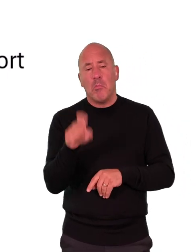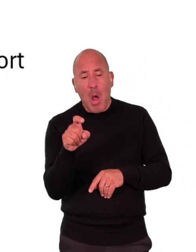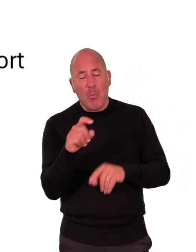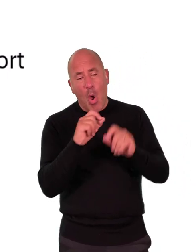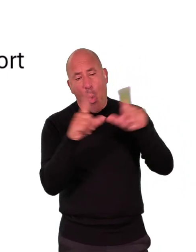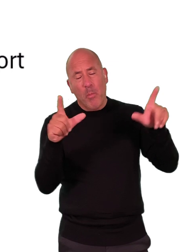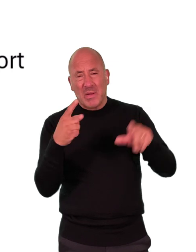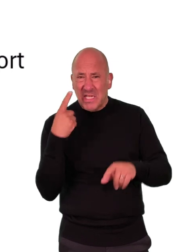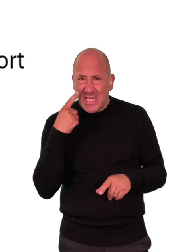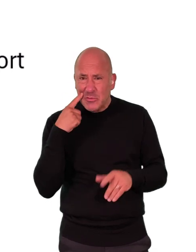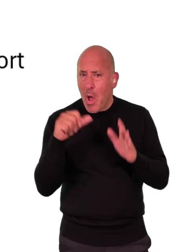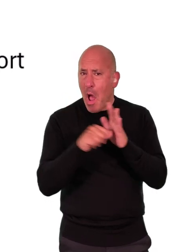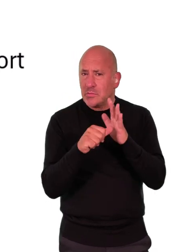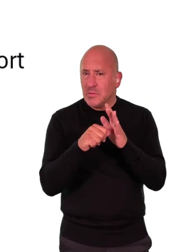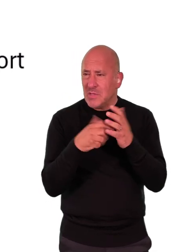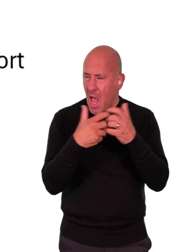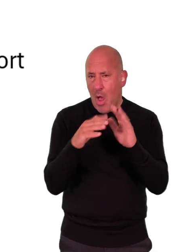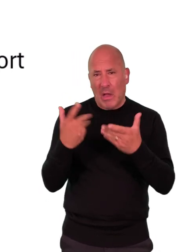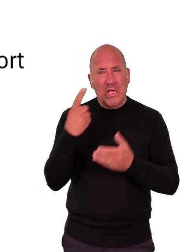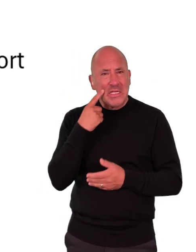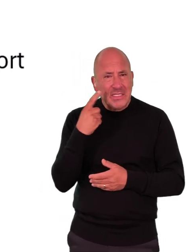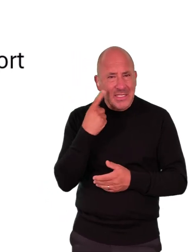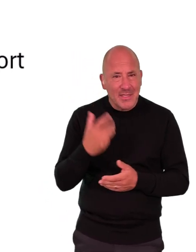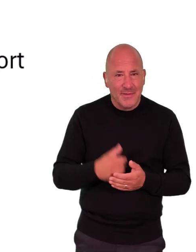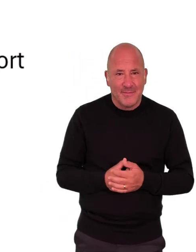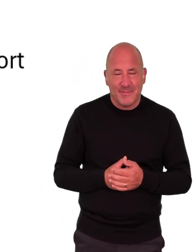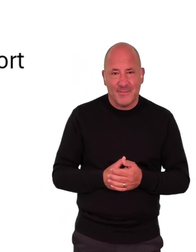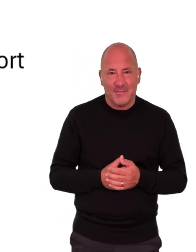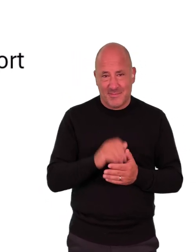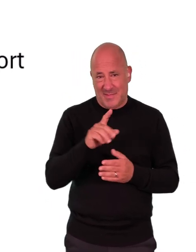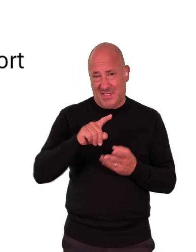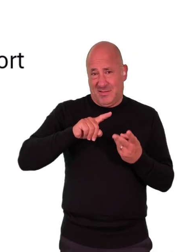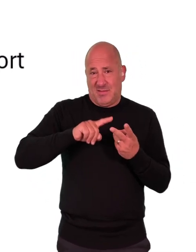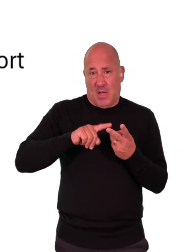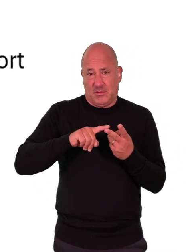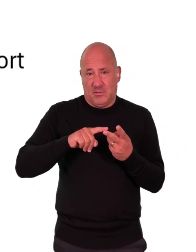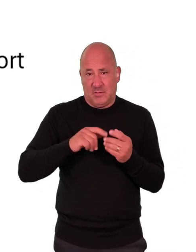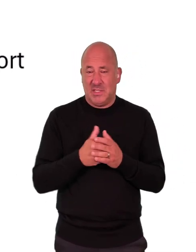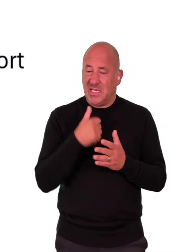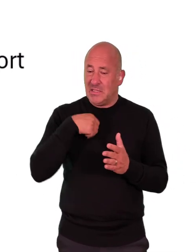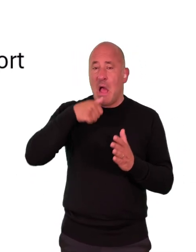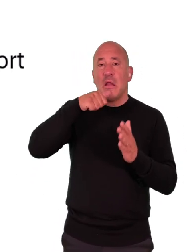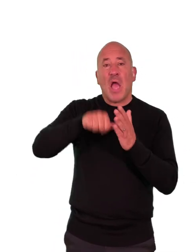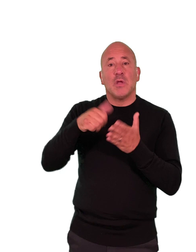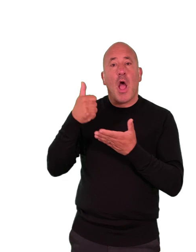for you. A top tip is to make sure it's clear who the letter is from so we understand the relevance.